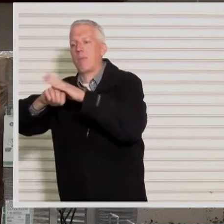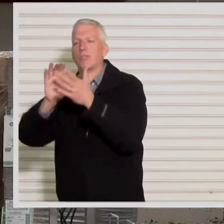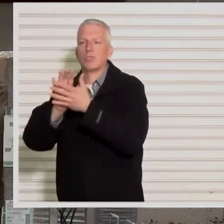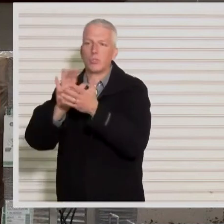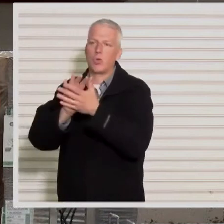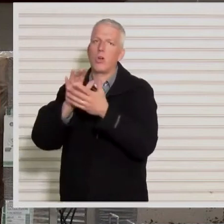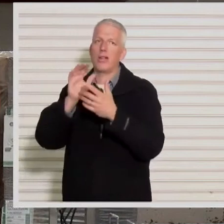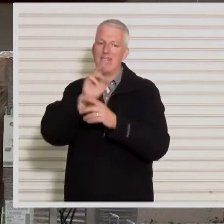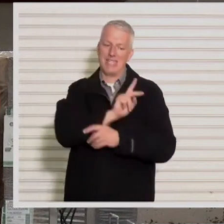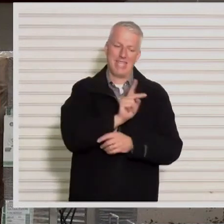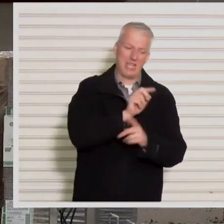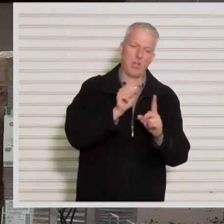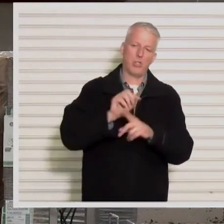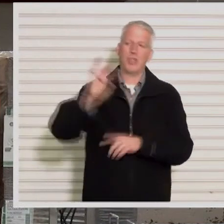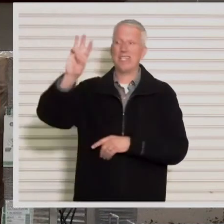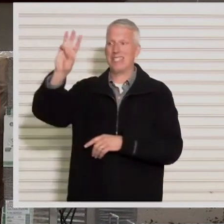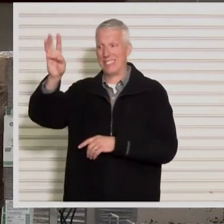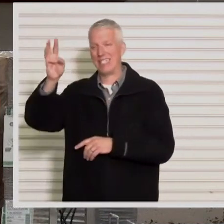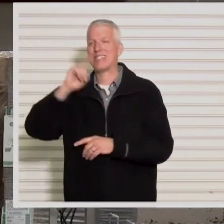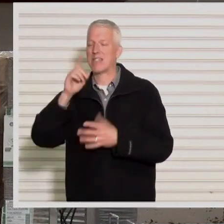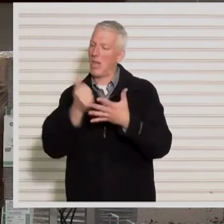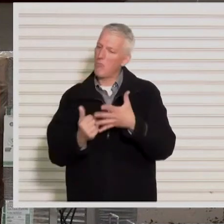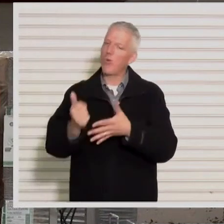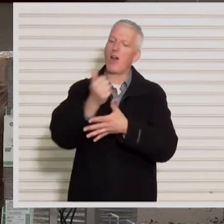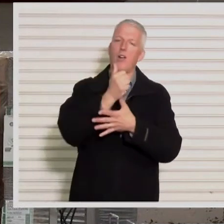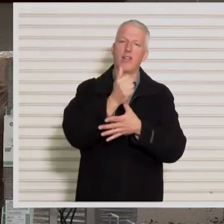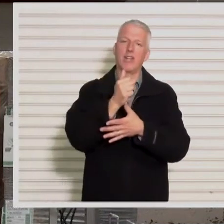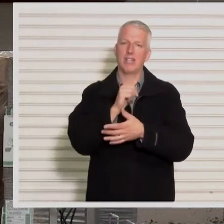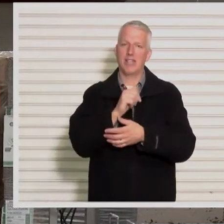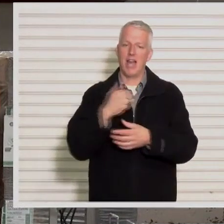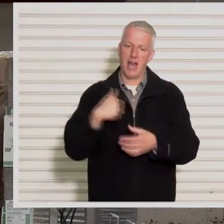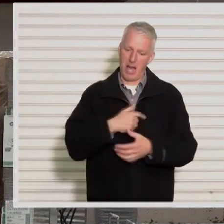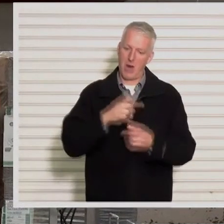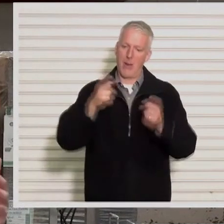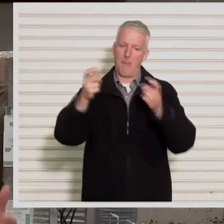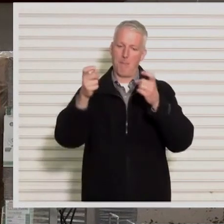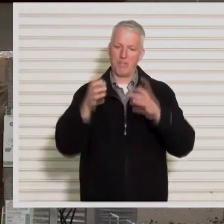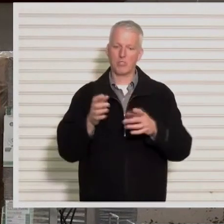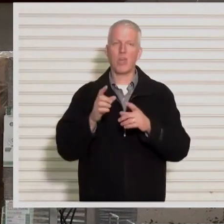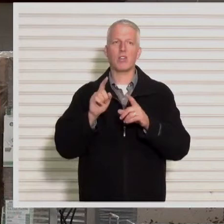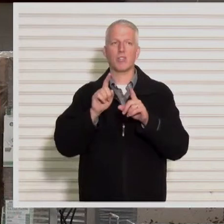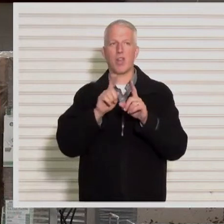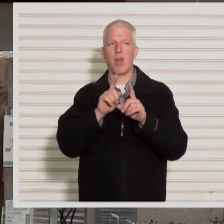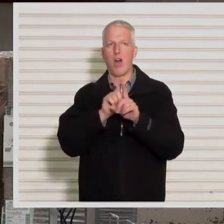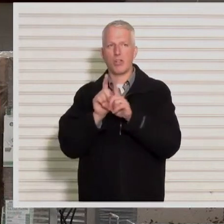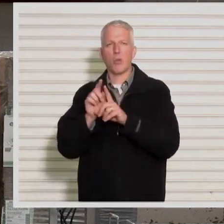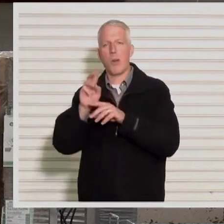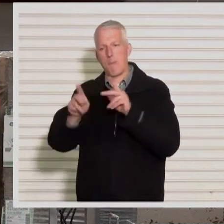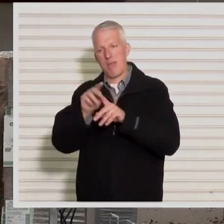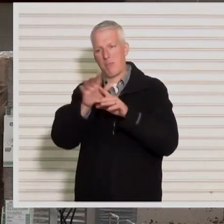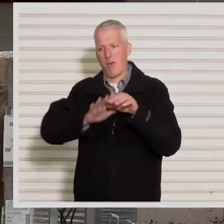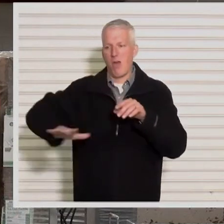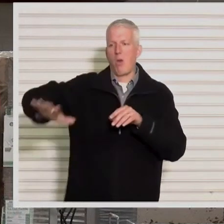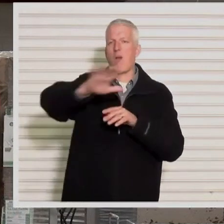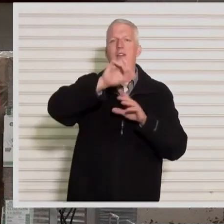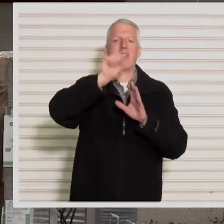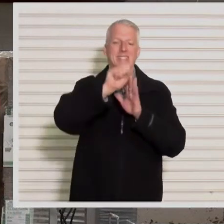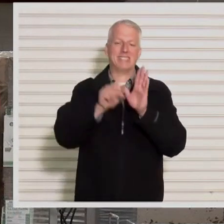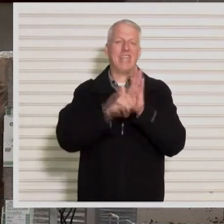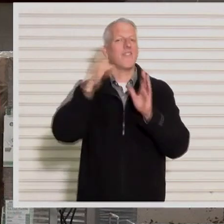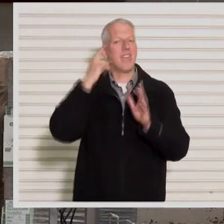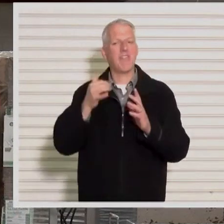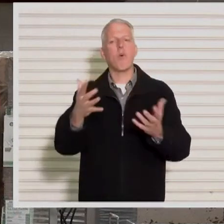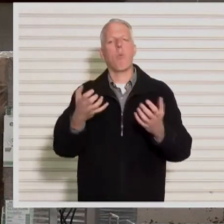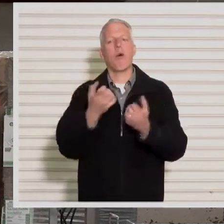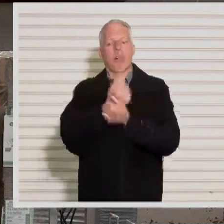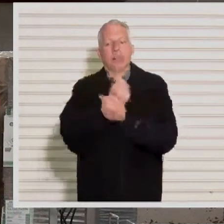particularly K through 6. It is a resolve and commitment, not just our administration, but I know of people all up and down the state of California that want to